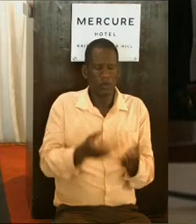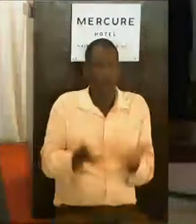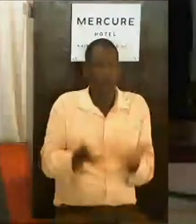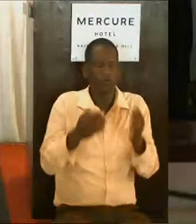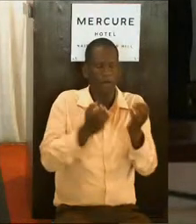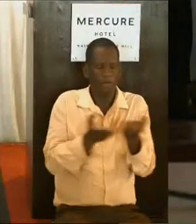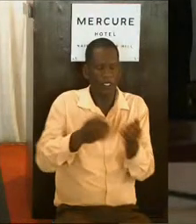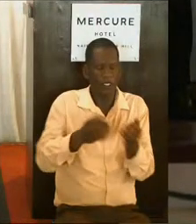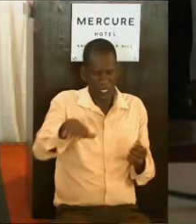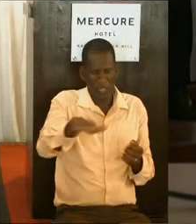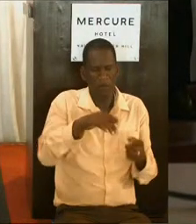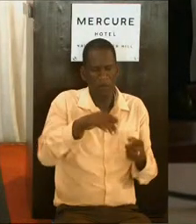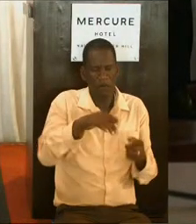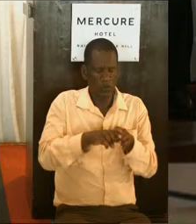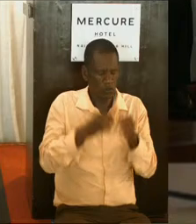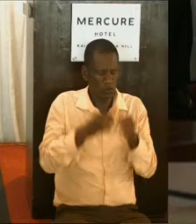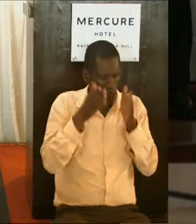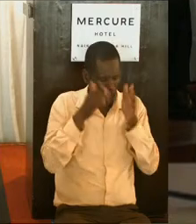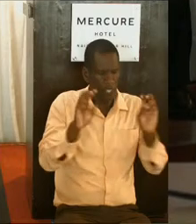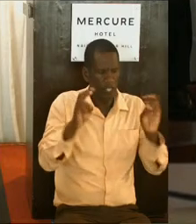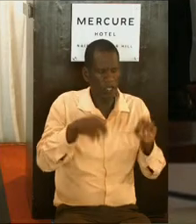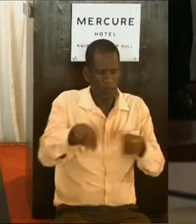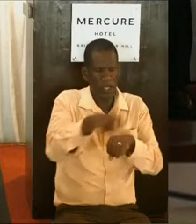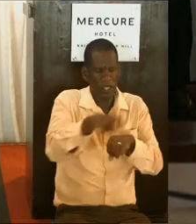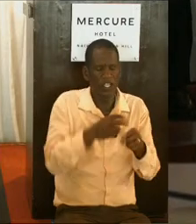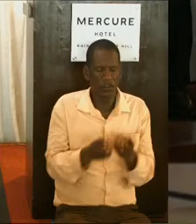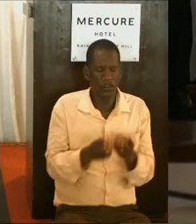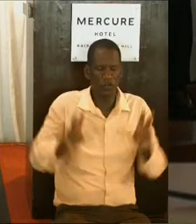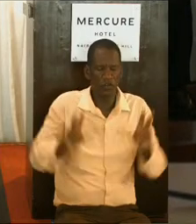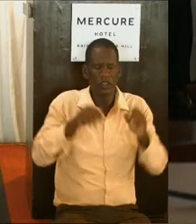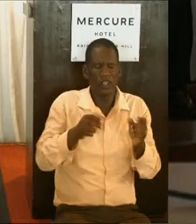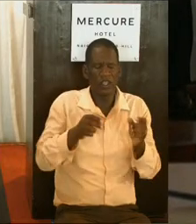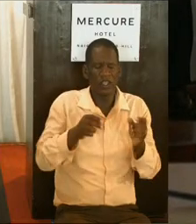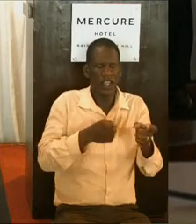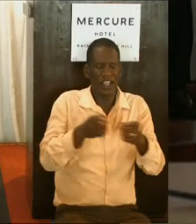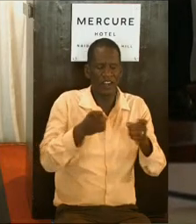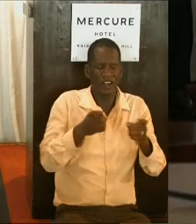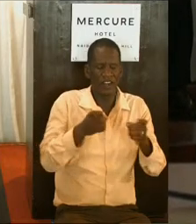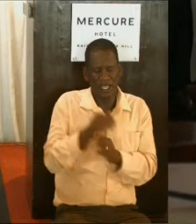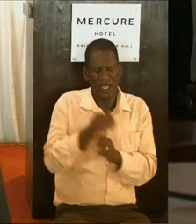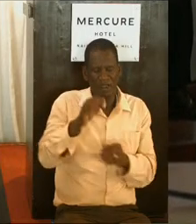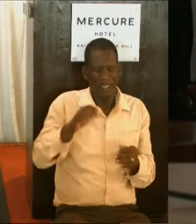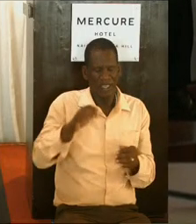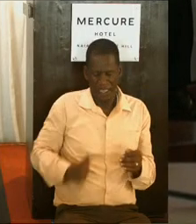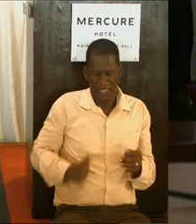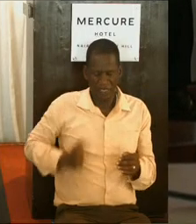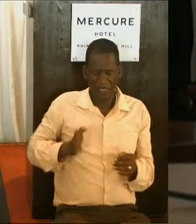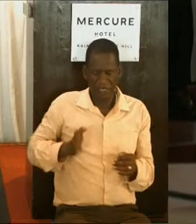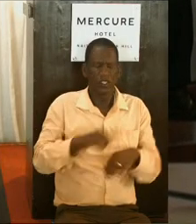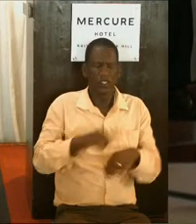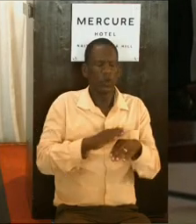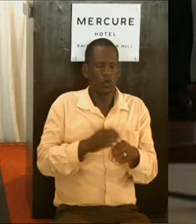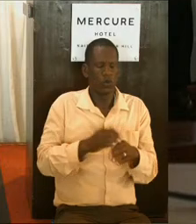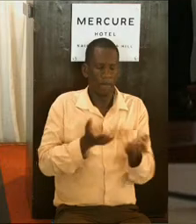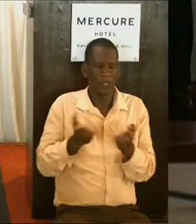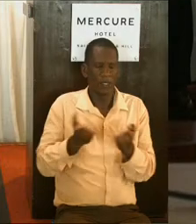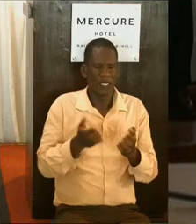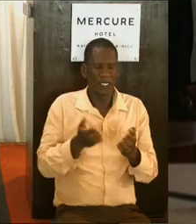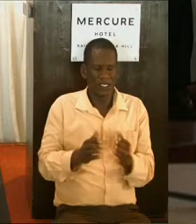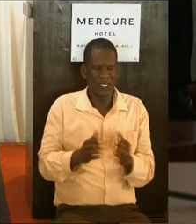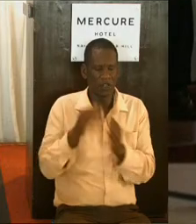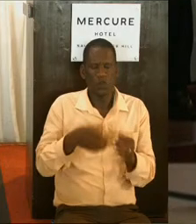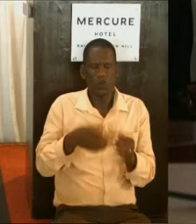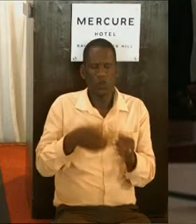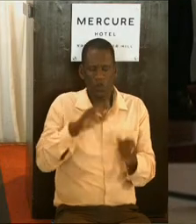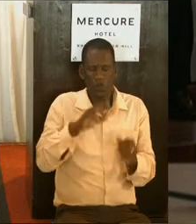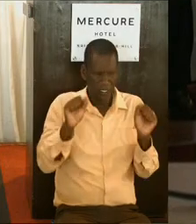but you're also looking at issues around National values governance ethics Sound business practices security environment water